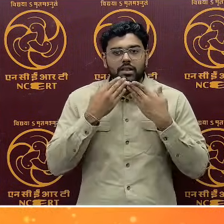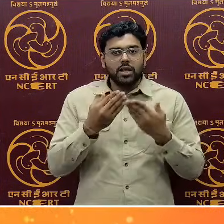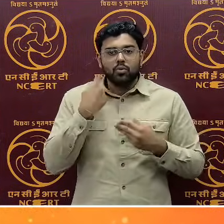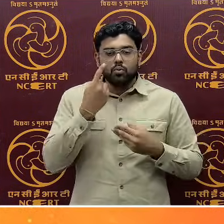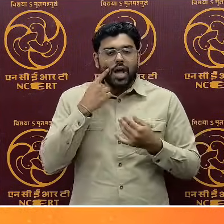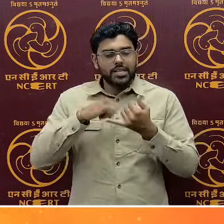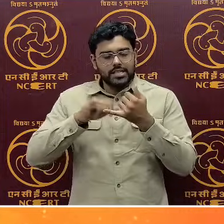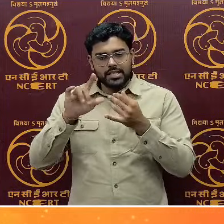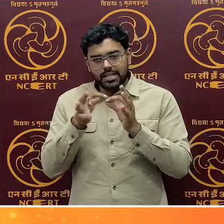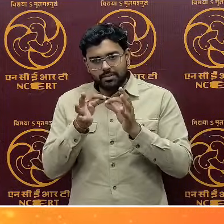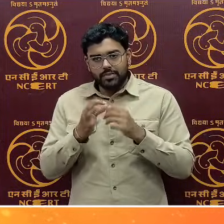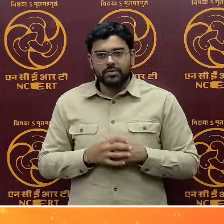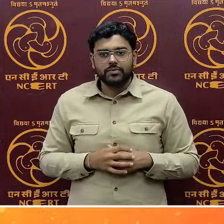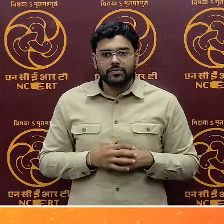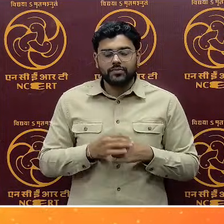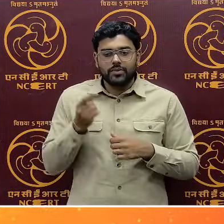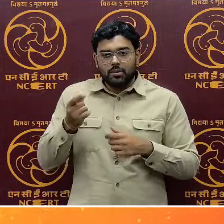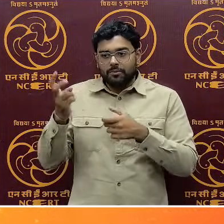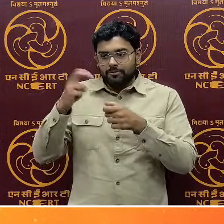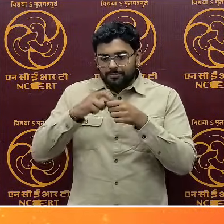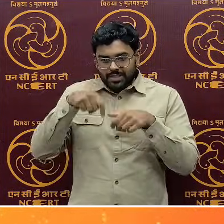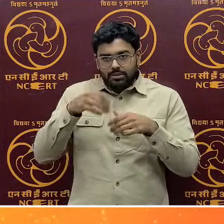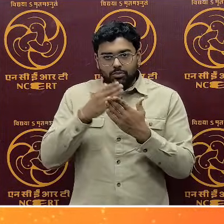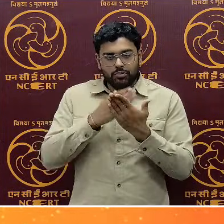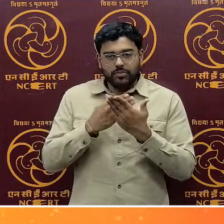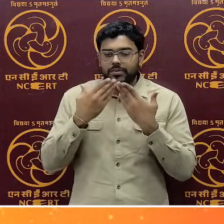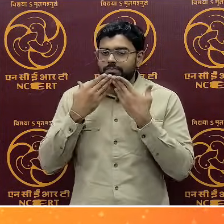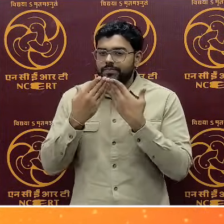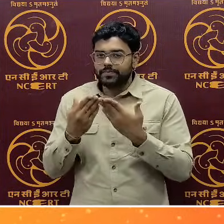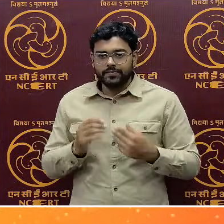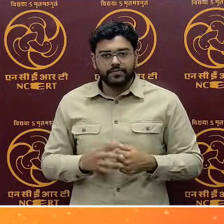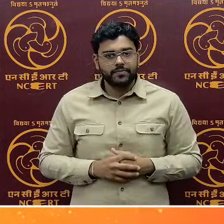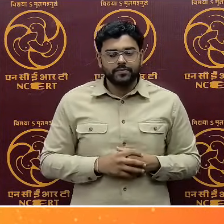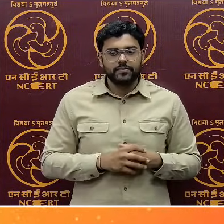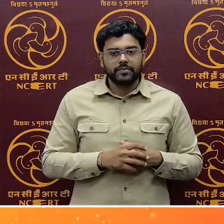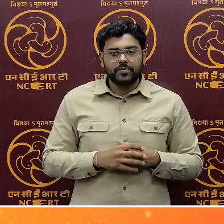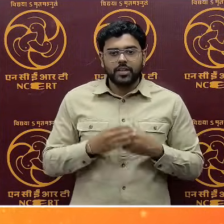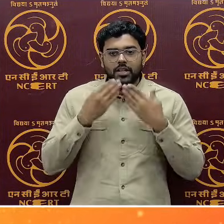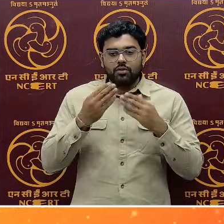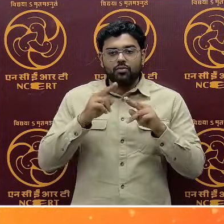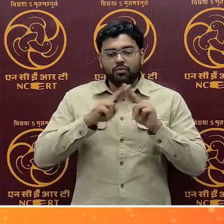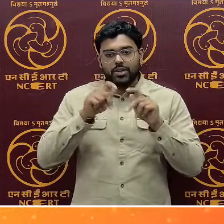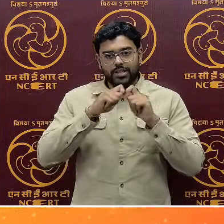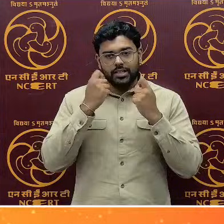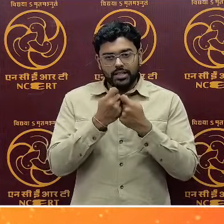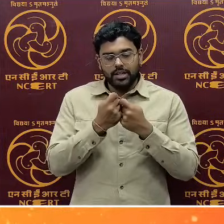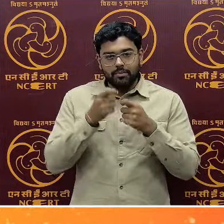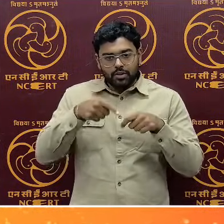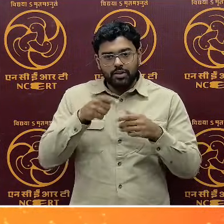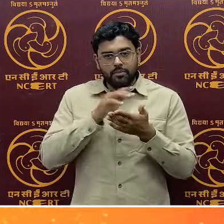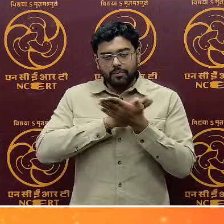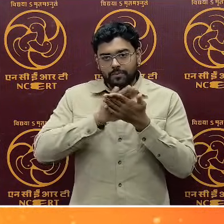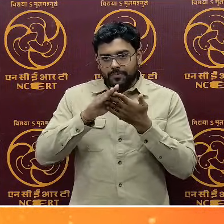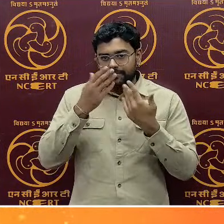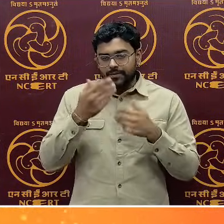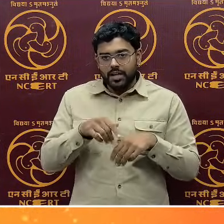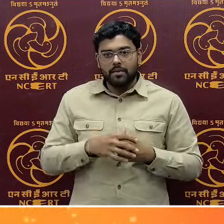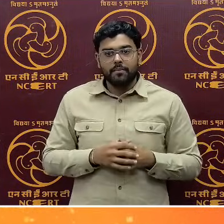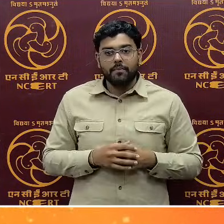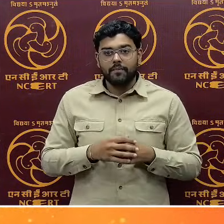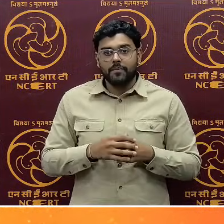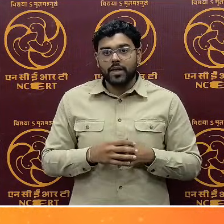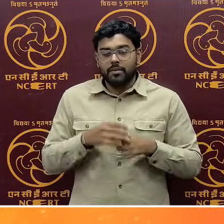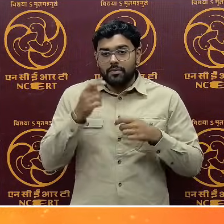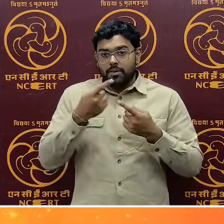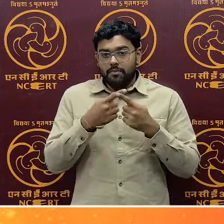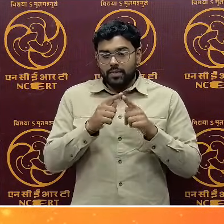our ISL interpreter, for accompanying us in this journey. Thank you so much, and thanking my entire team, and wrapping up the session here. and